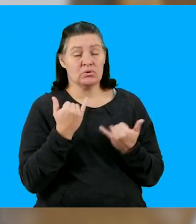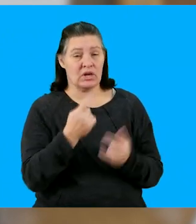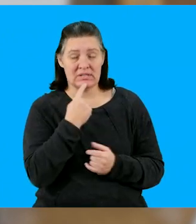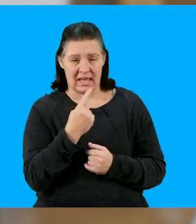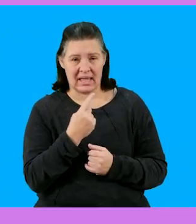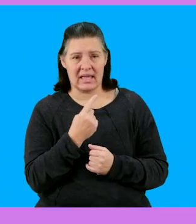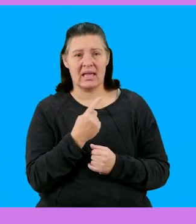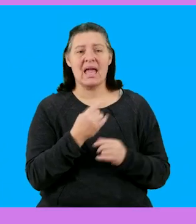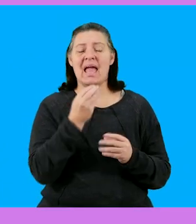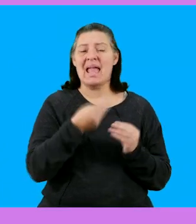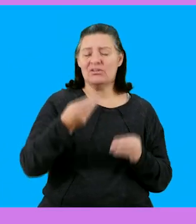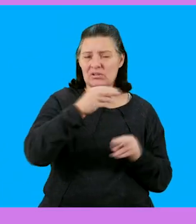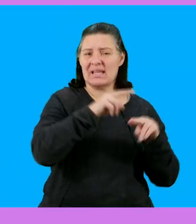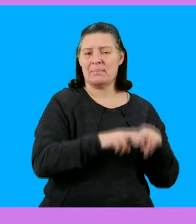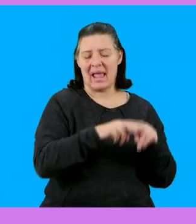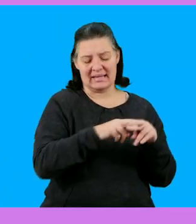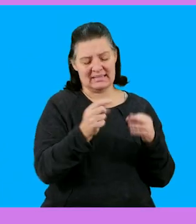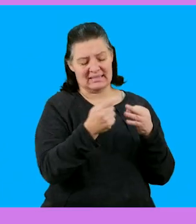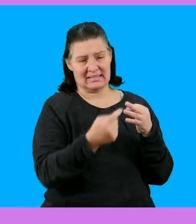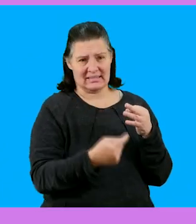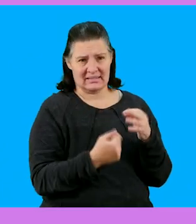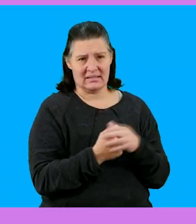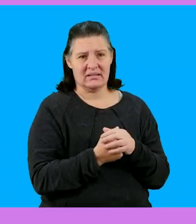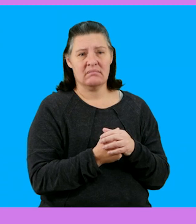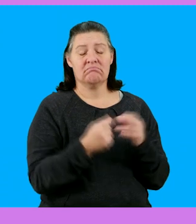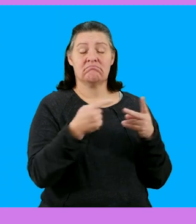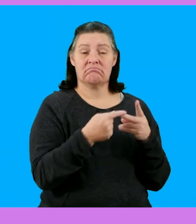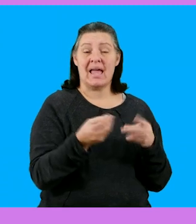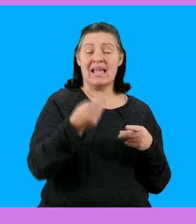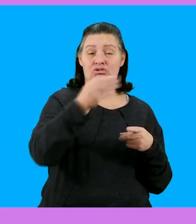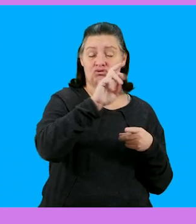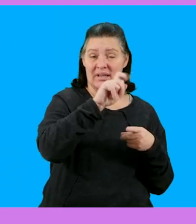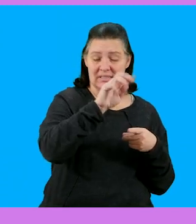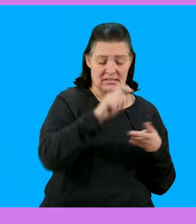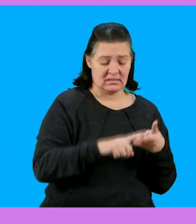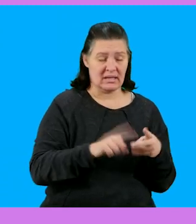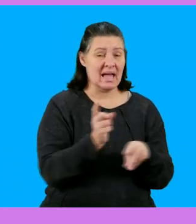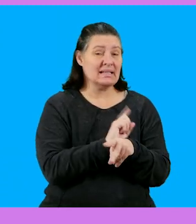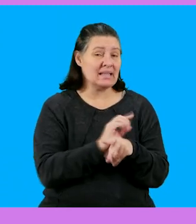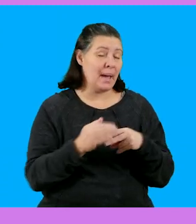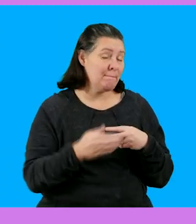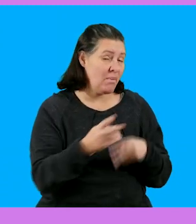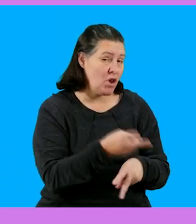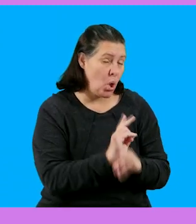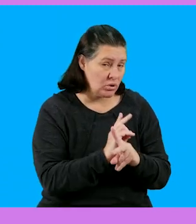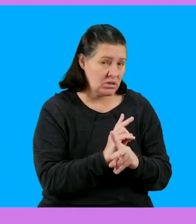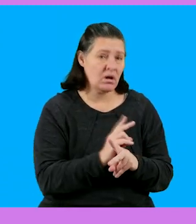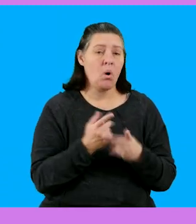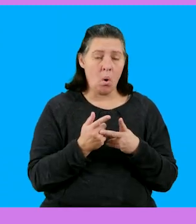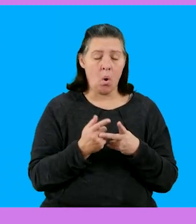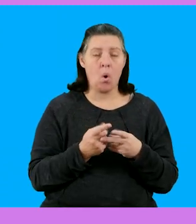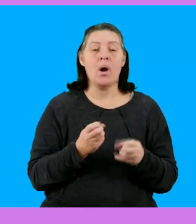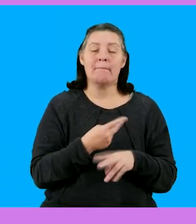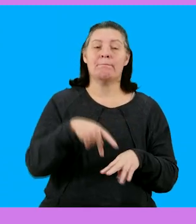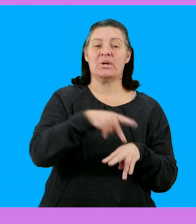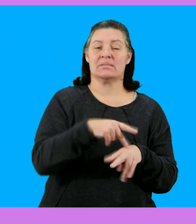Today we said that interest depends on the following aspects, right? On the interest rate, the period of the loan, as well as the